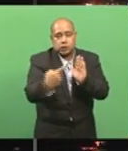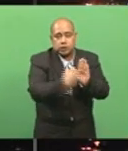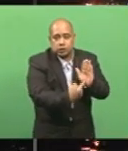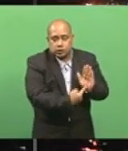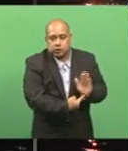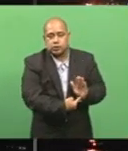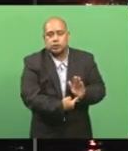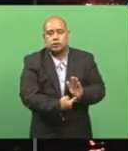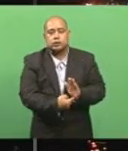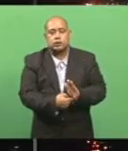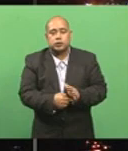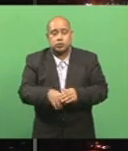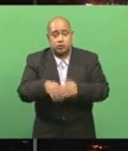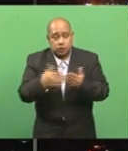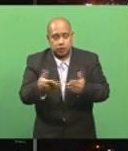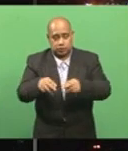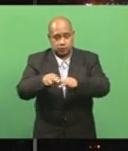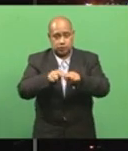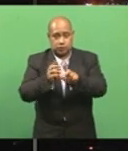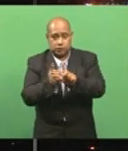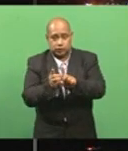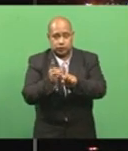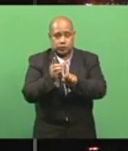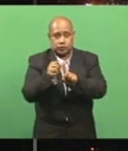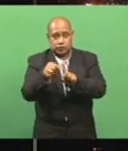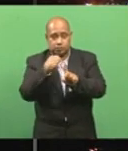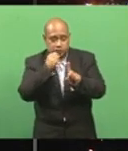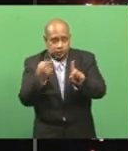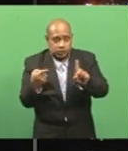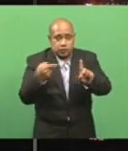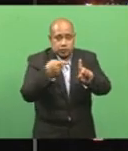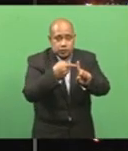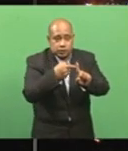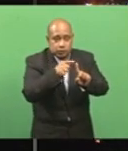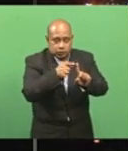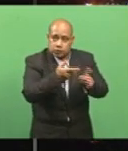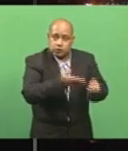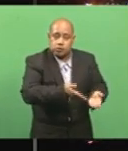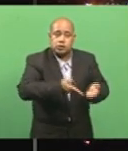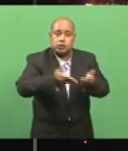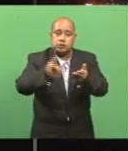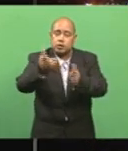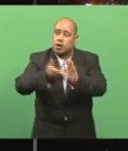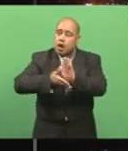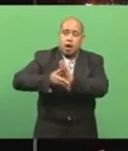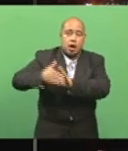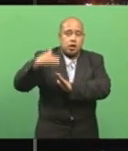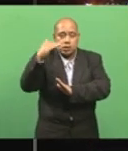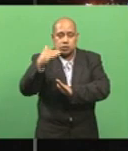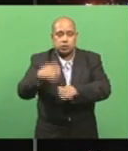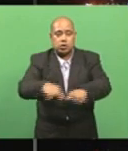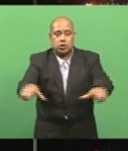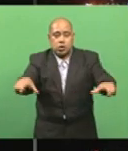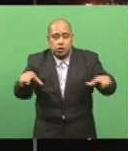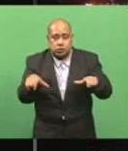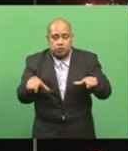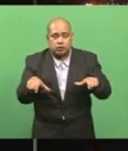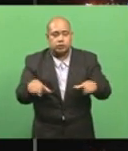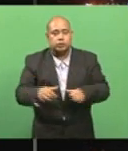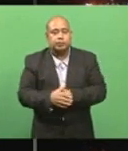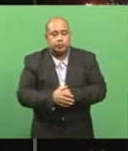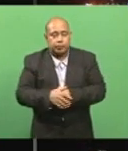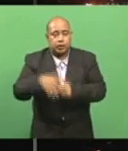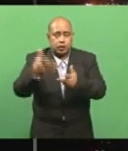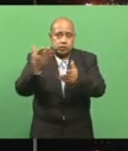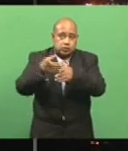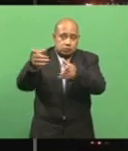Acting Chief Justice Kamal Kumar confirms handing the matter to High Court Judge Justice Vincent Pereira to review the decision. Justice Kumar